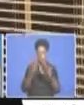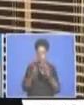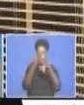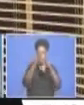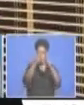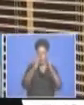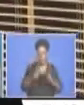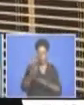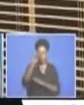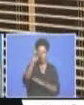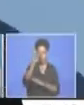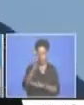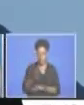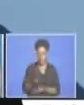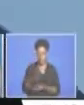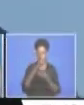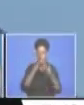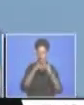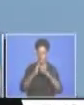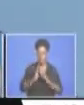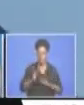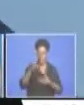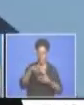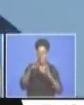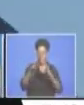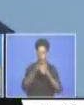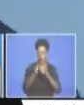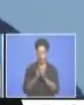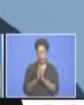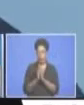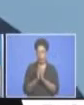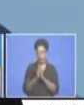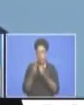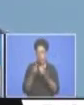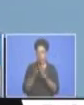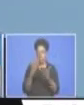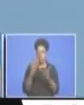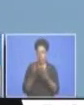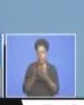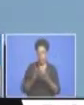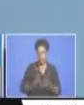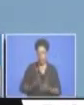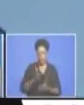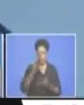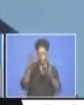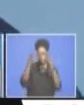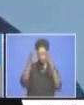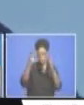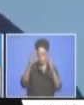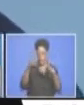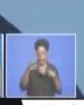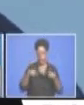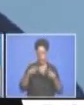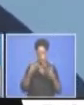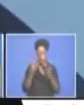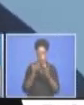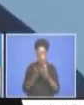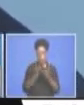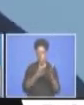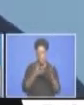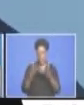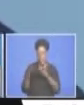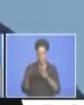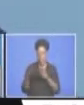have peace inside the house. It's a good feeling. I think that with the President Price, he has a very good plan of a vision